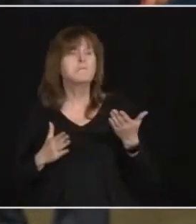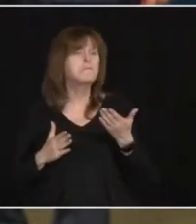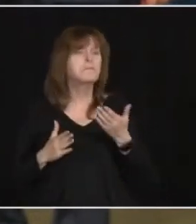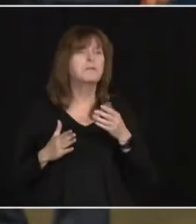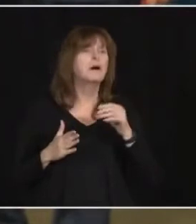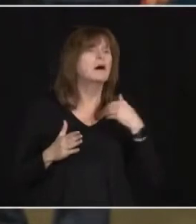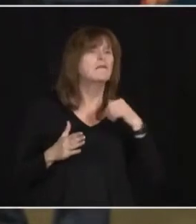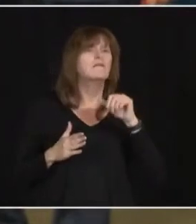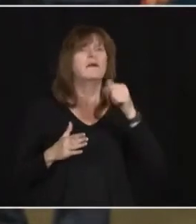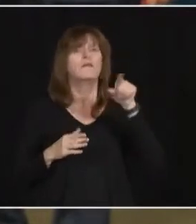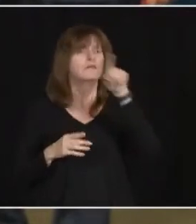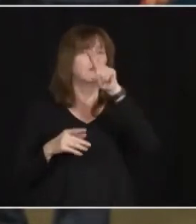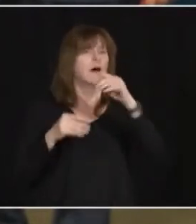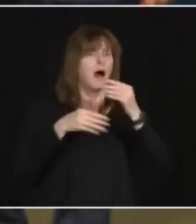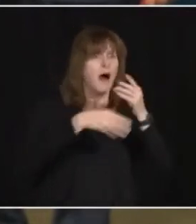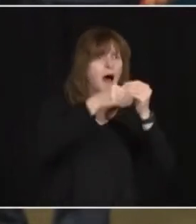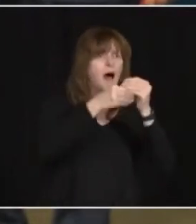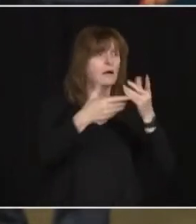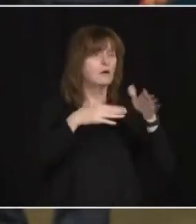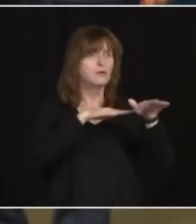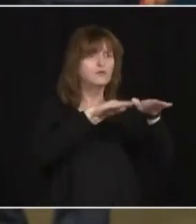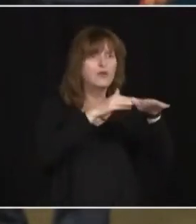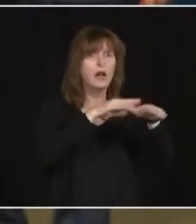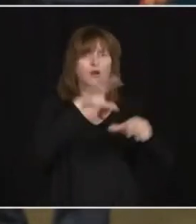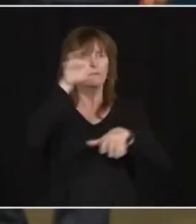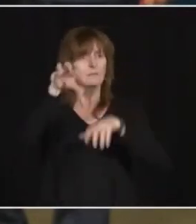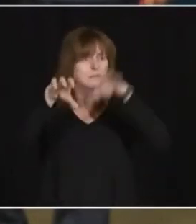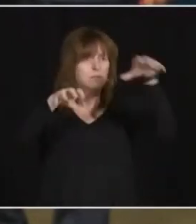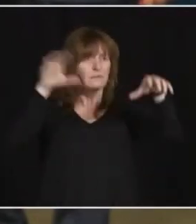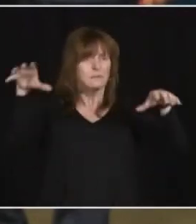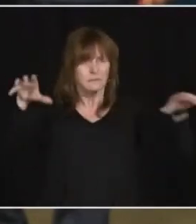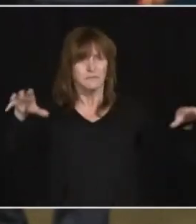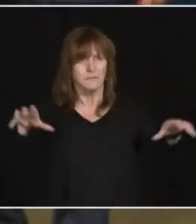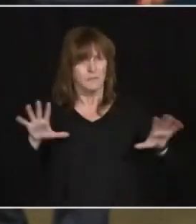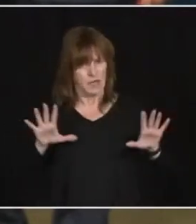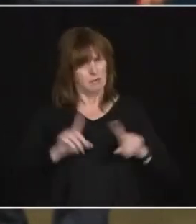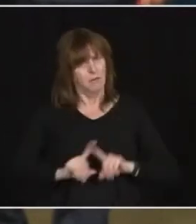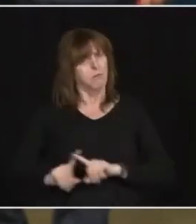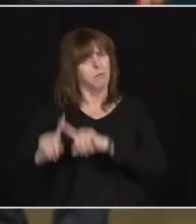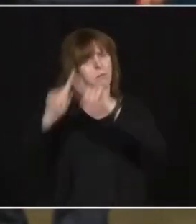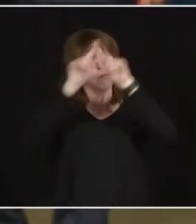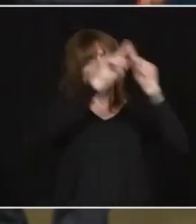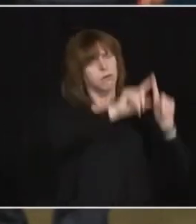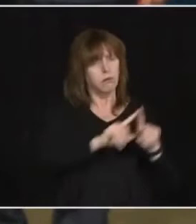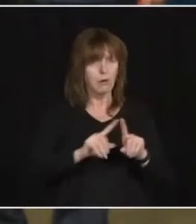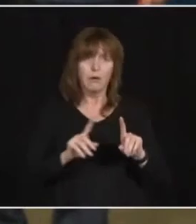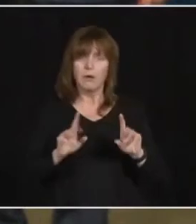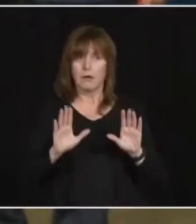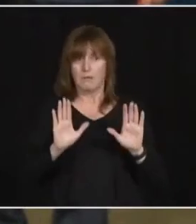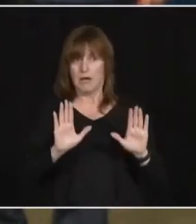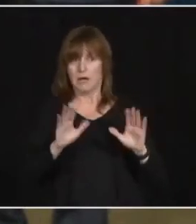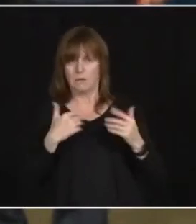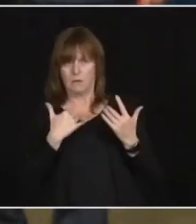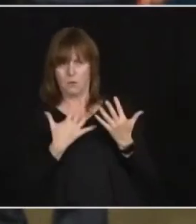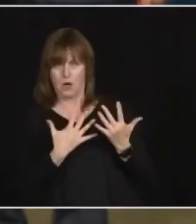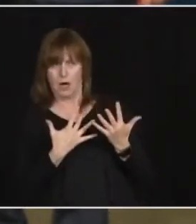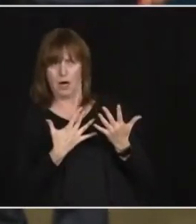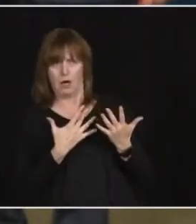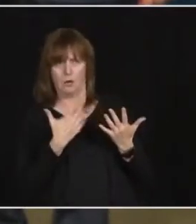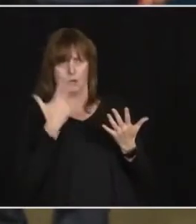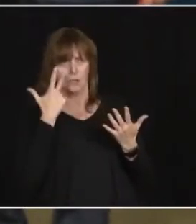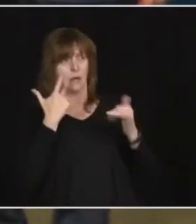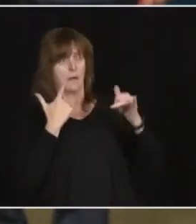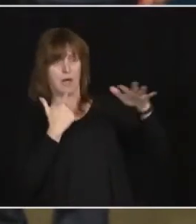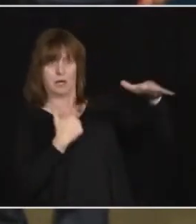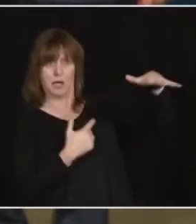So it differs in different parts of the province. But what we're waiting to see is hotspots that may develop where we need to increase